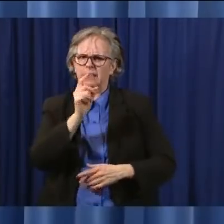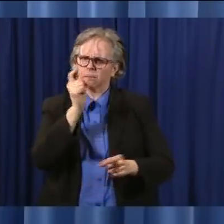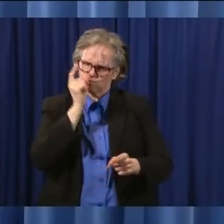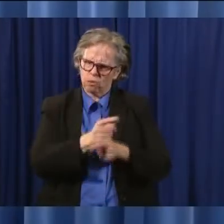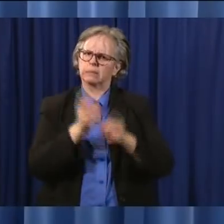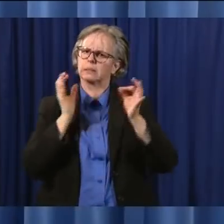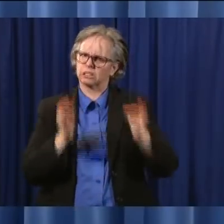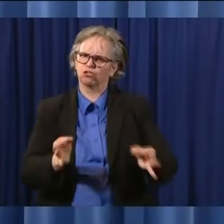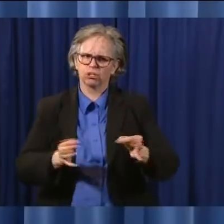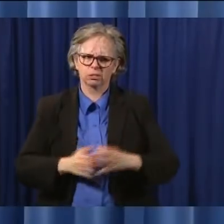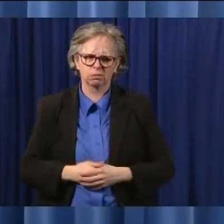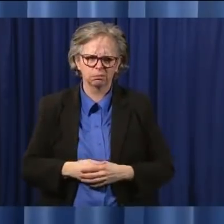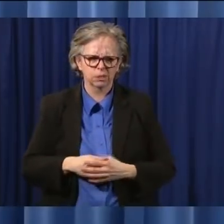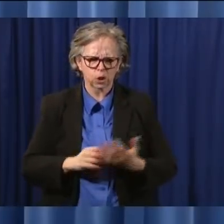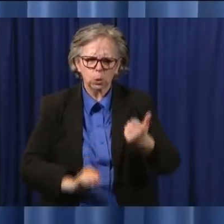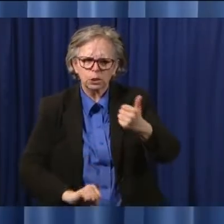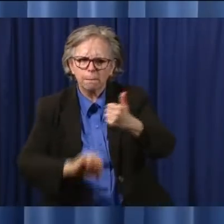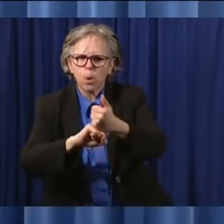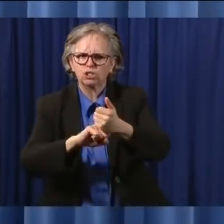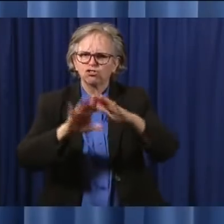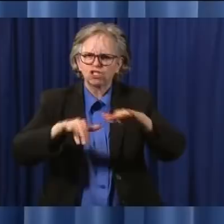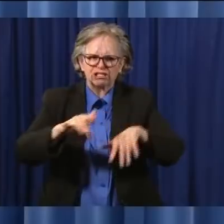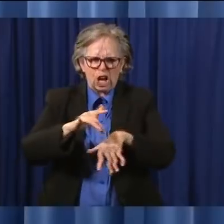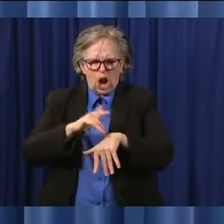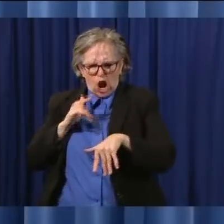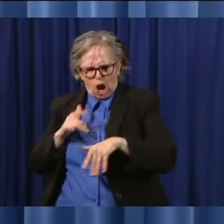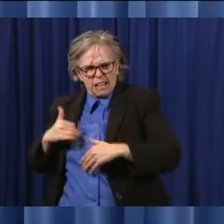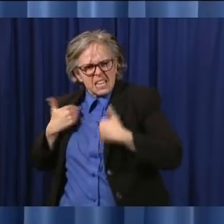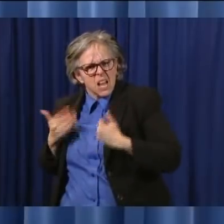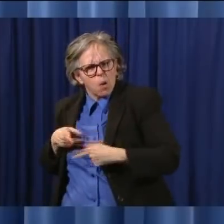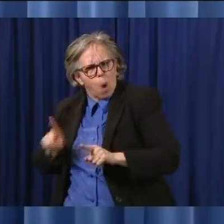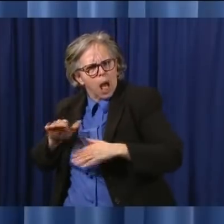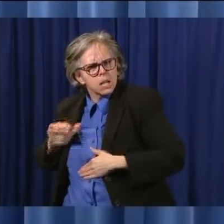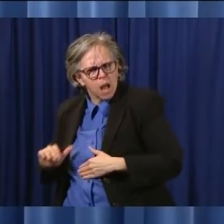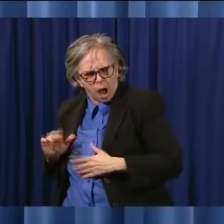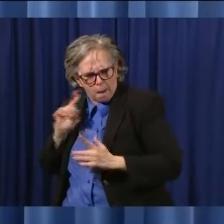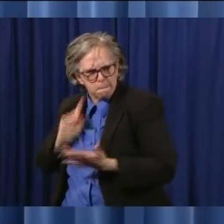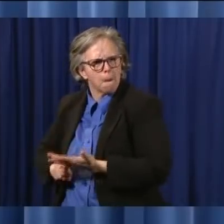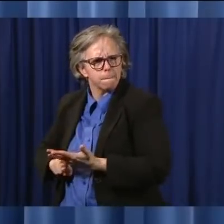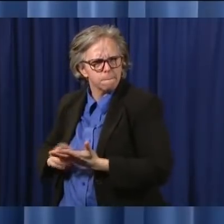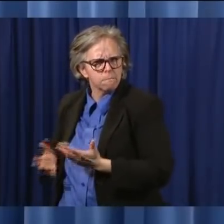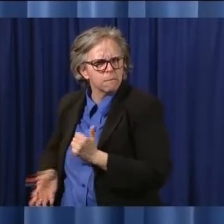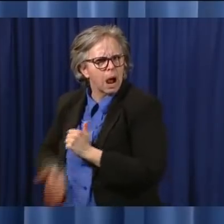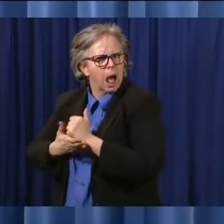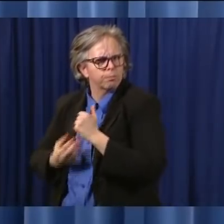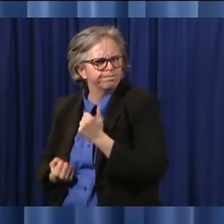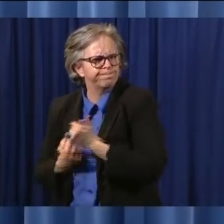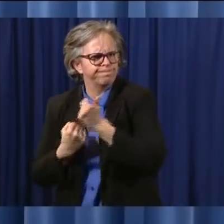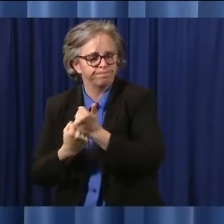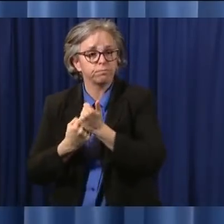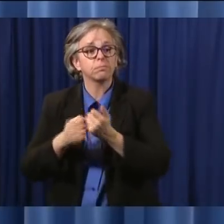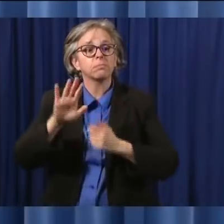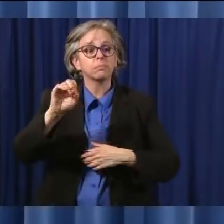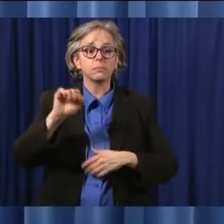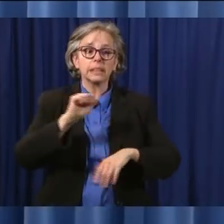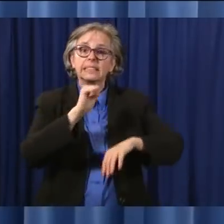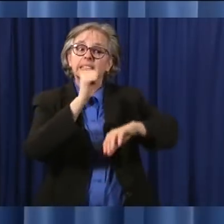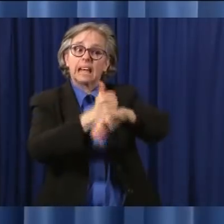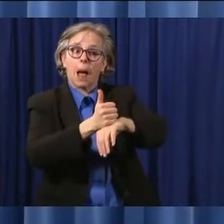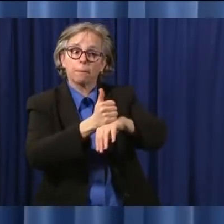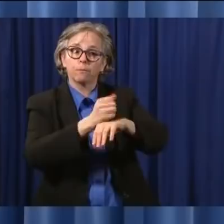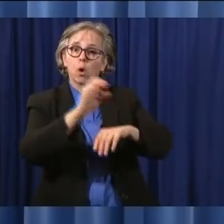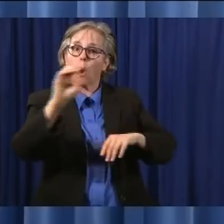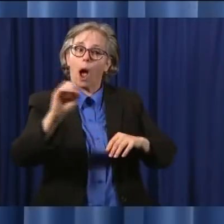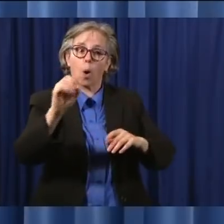the difference in the world. To help with that, we've also created the Ohio Governor's Imagination Library for our youngest